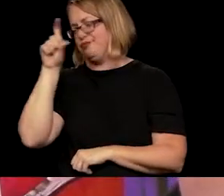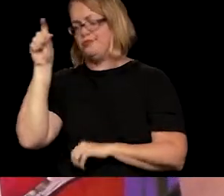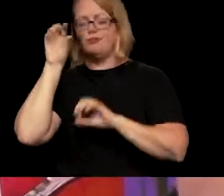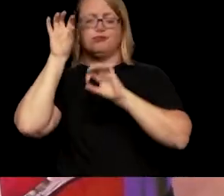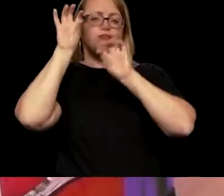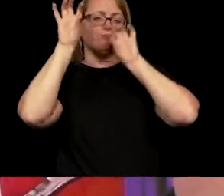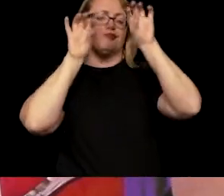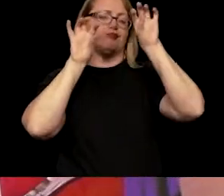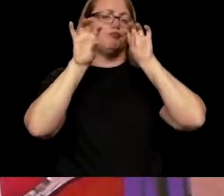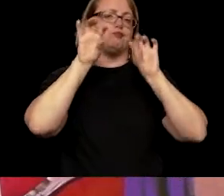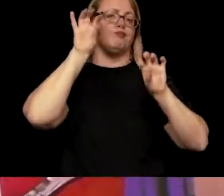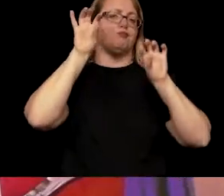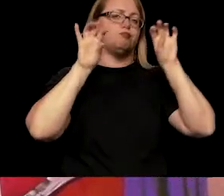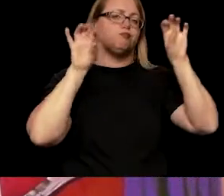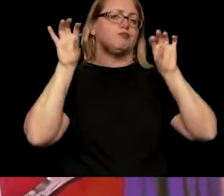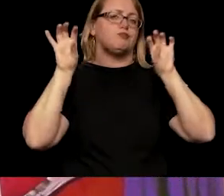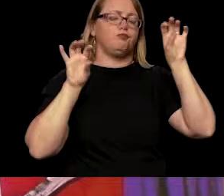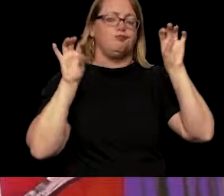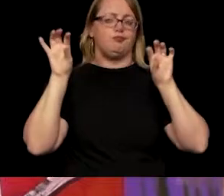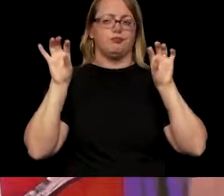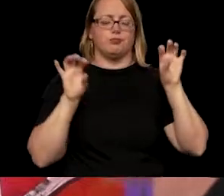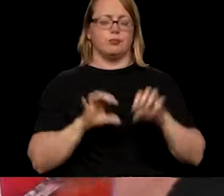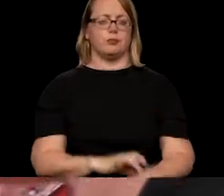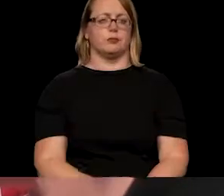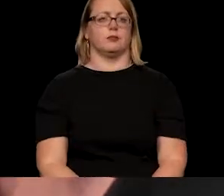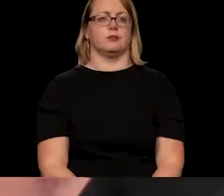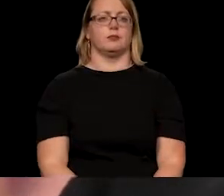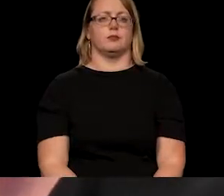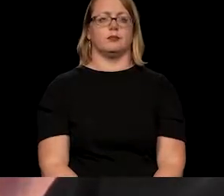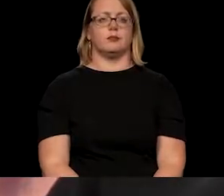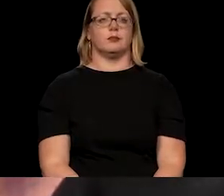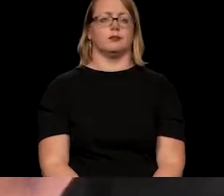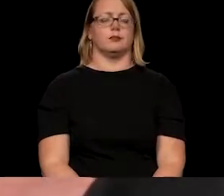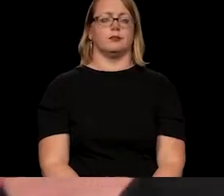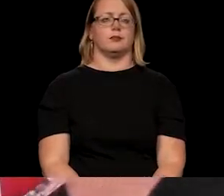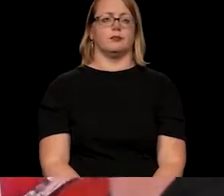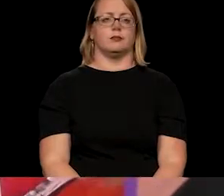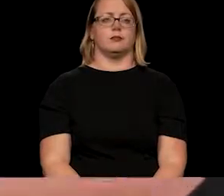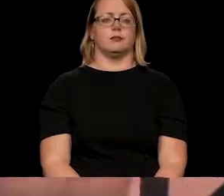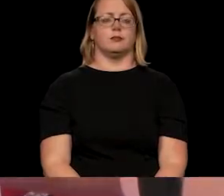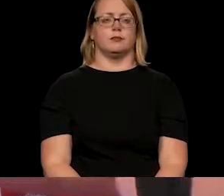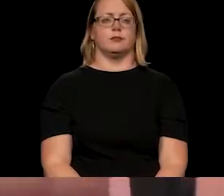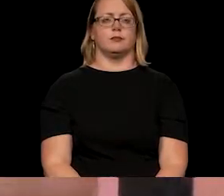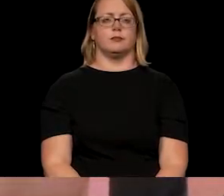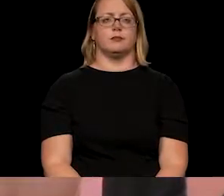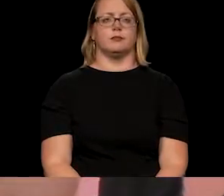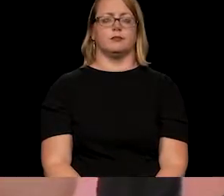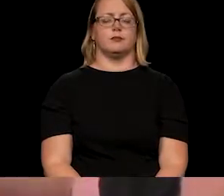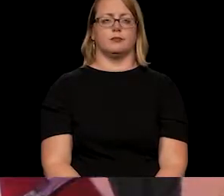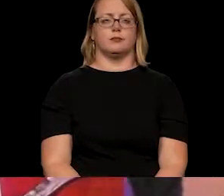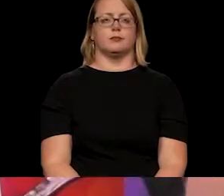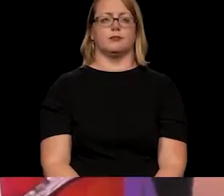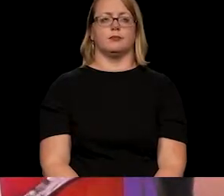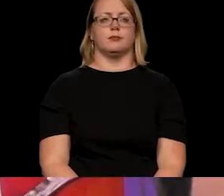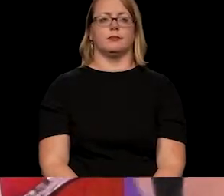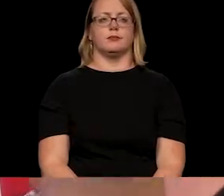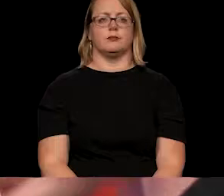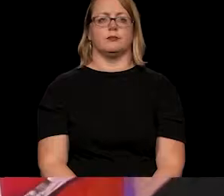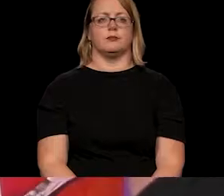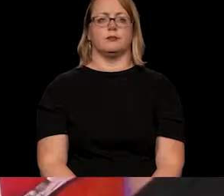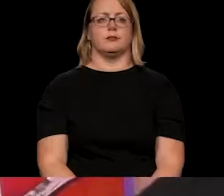going to go behind the trees first. We're not going to touch the white yet. So we're going to do orange from here